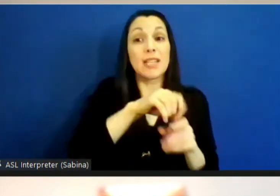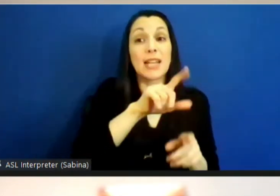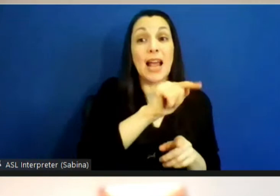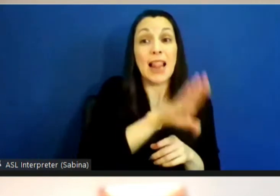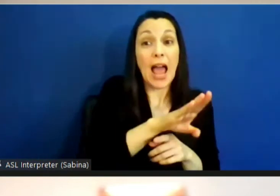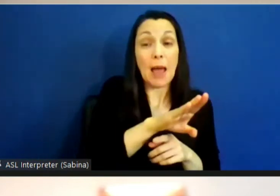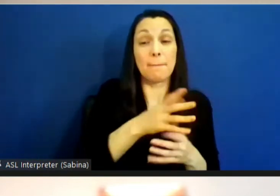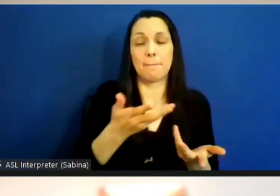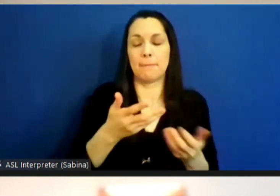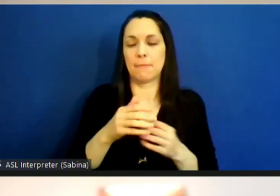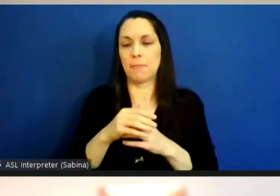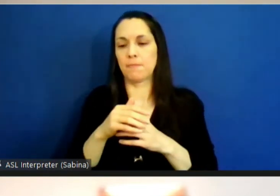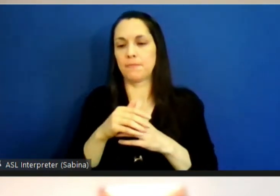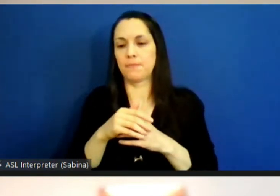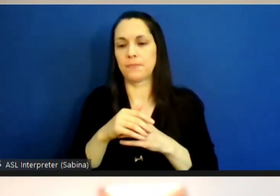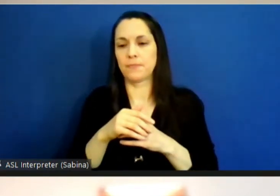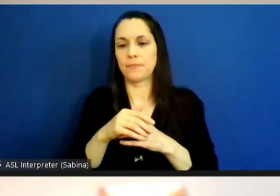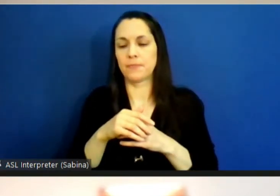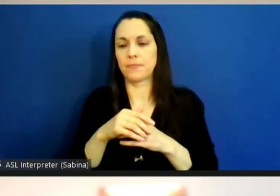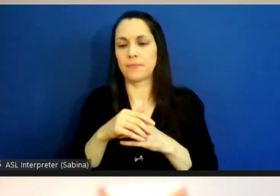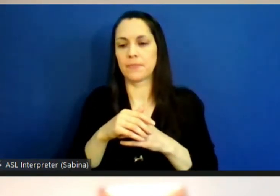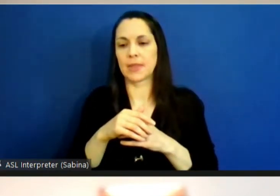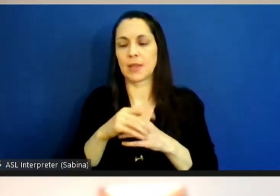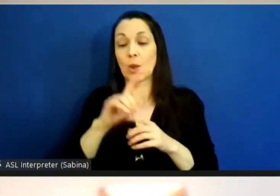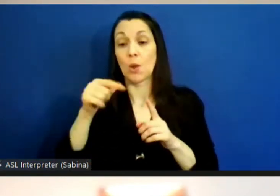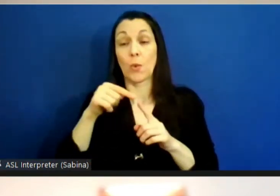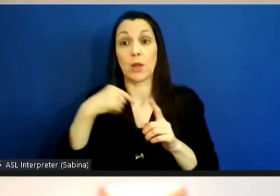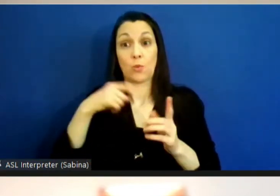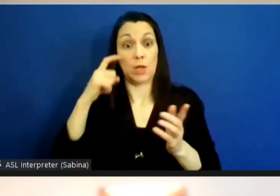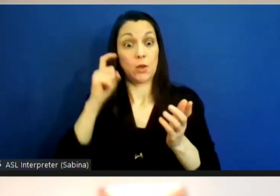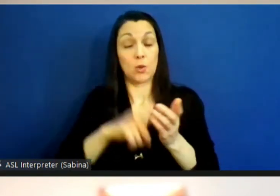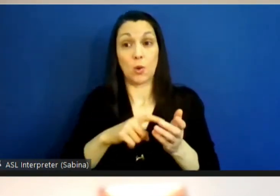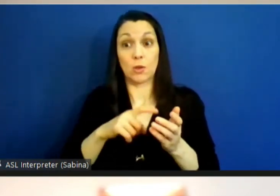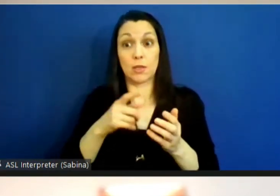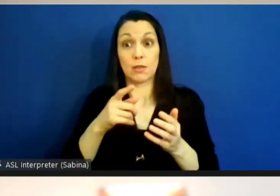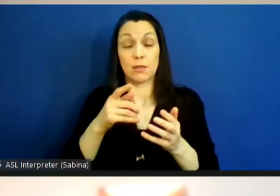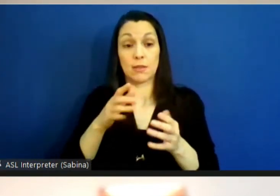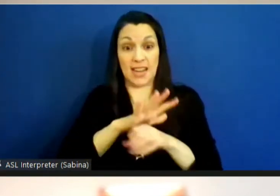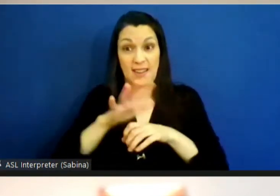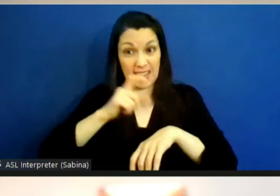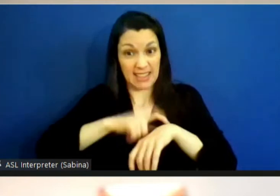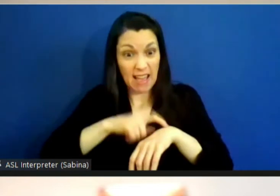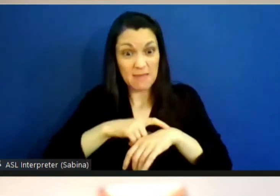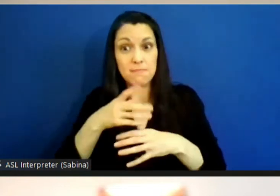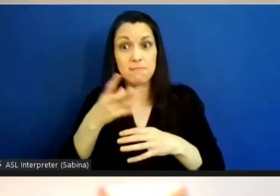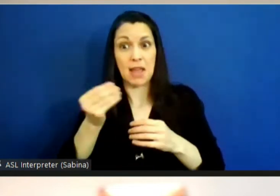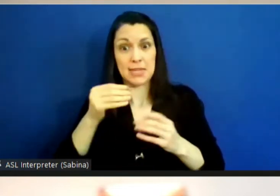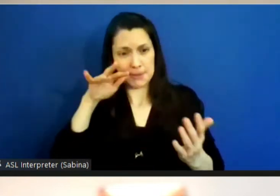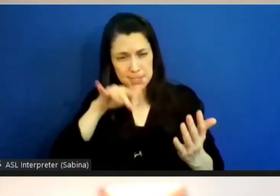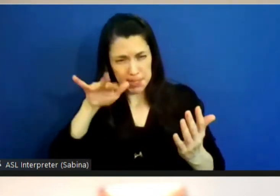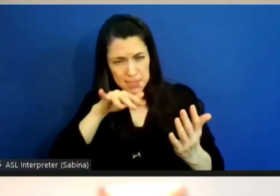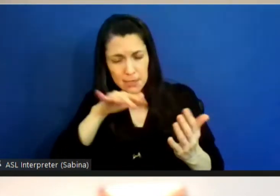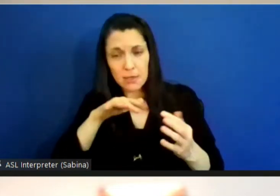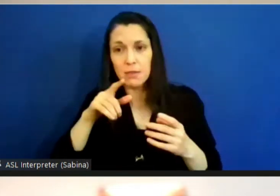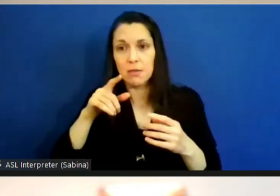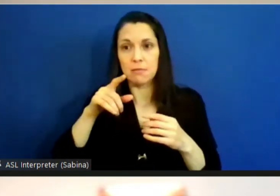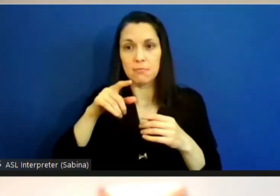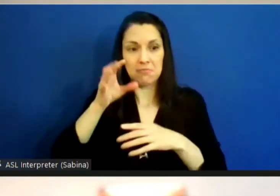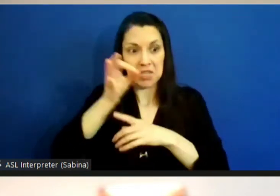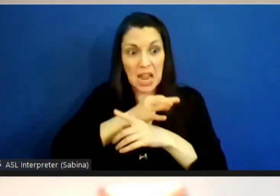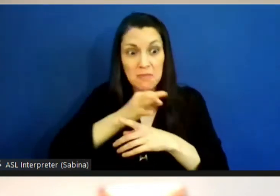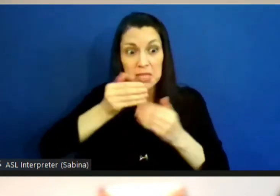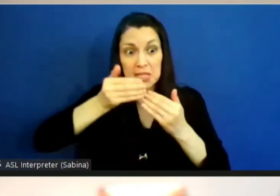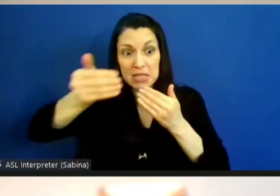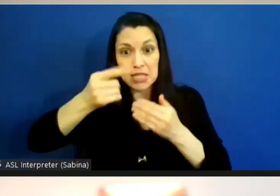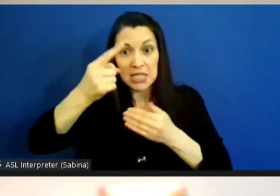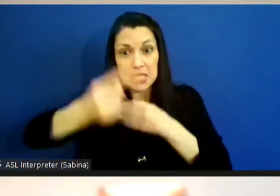see enough experience going on to 9 months and a year, it looks like those are our next goalposts, and